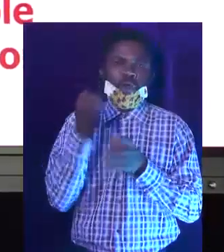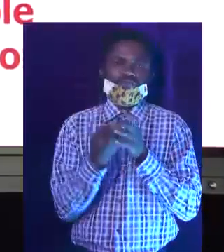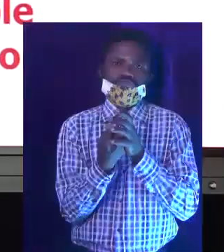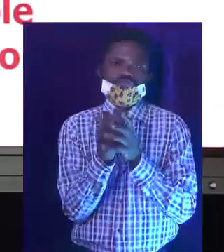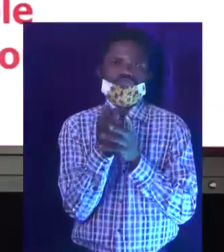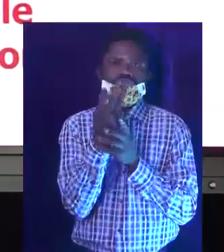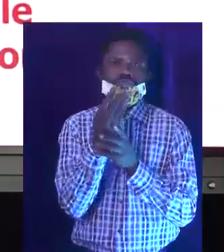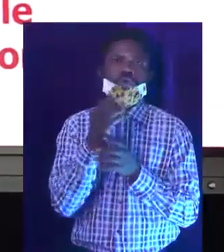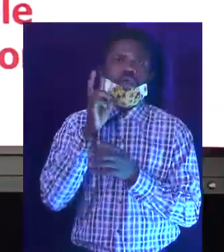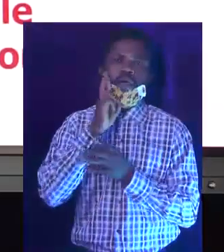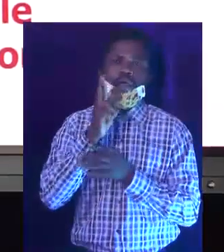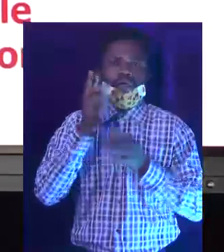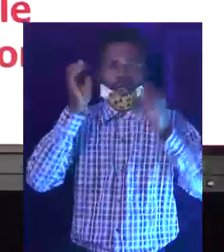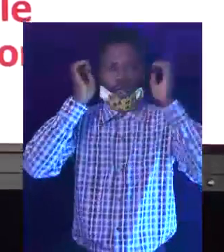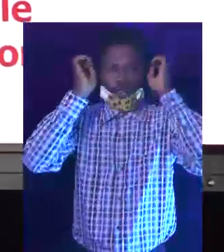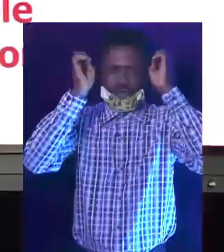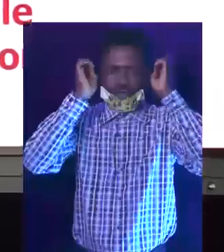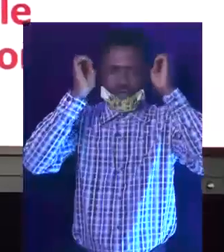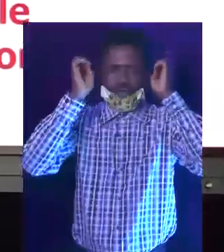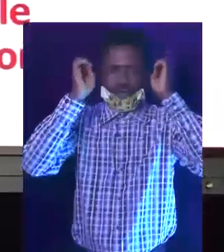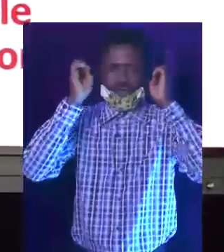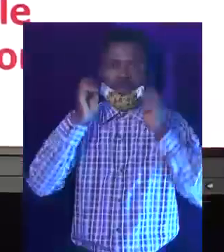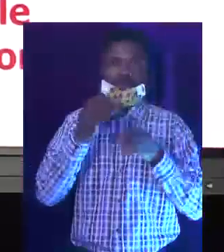raised, her education,